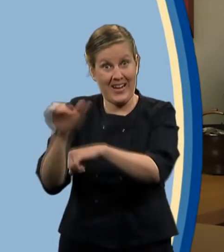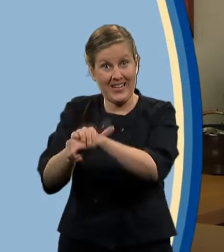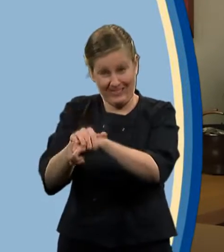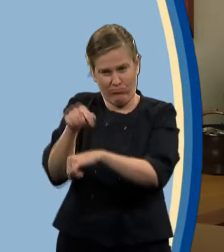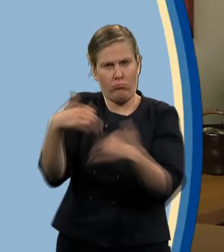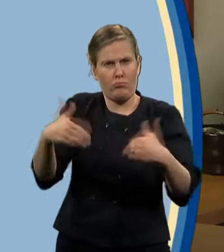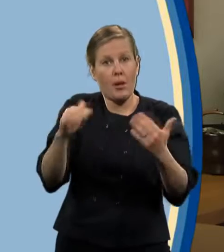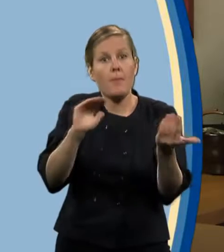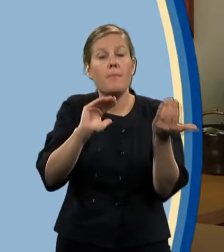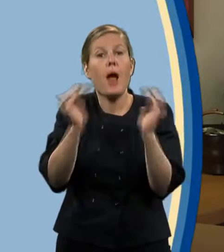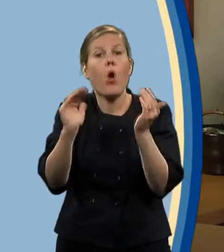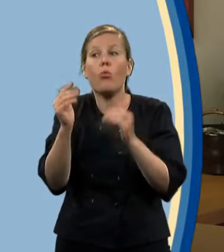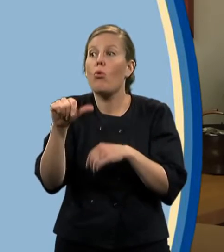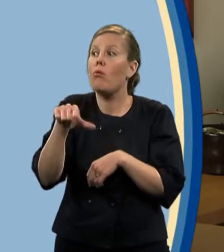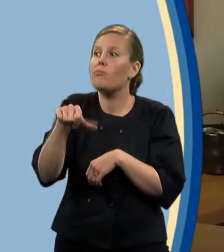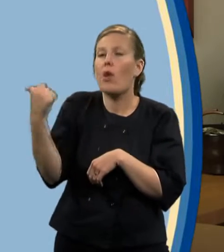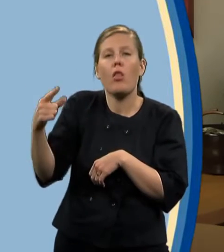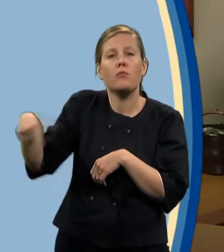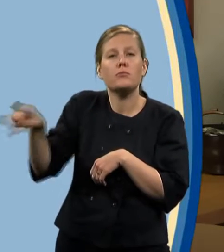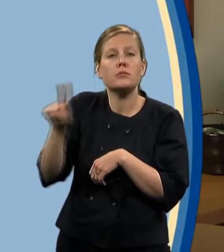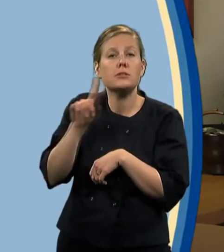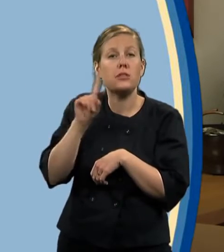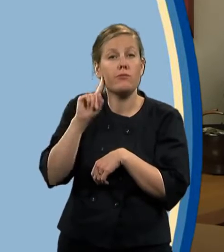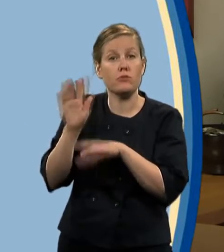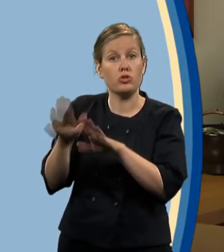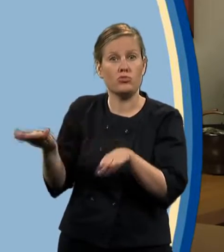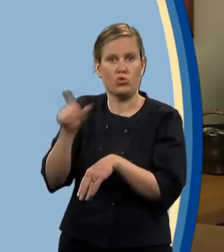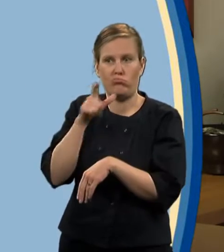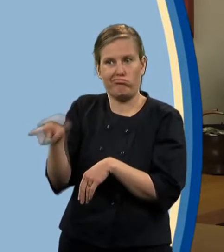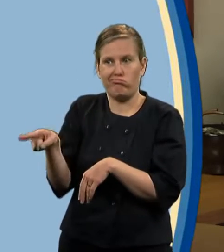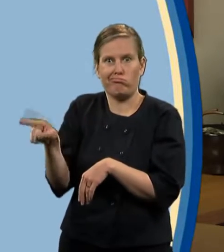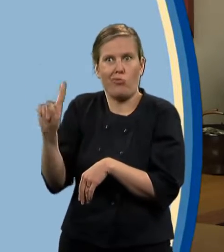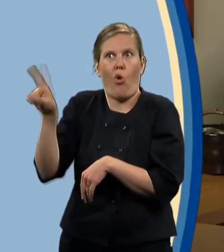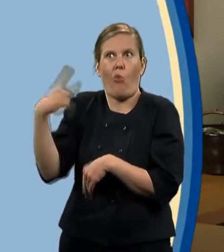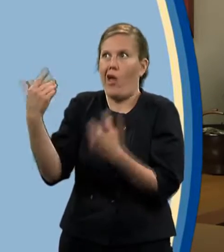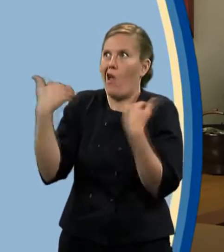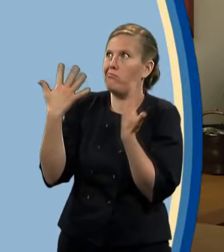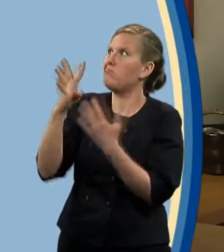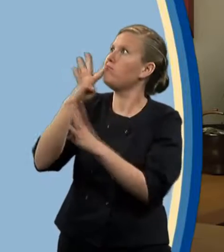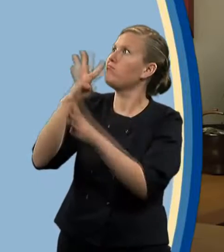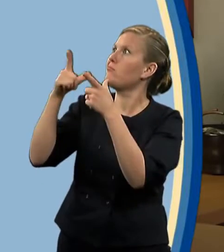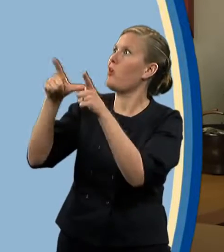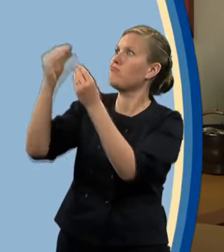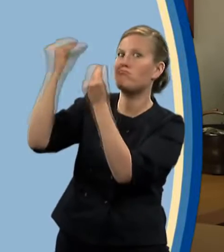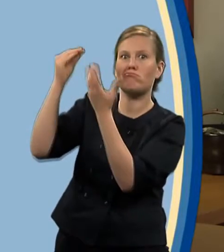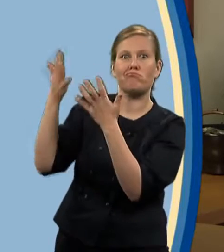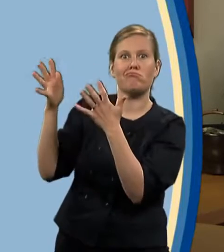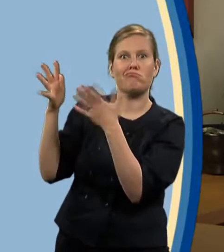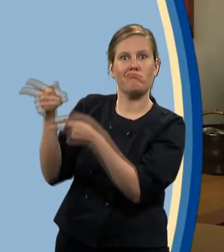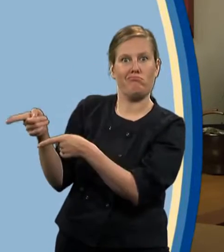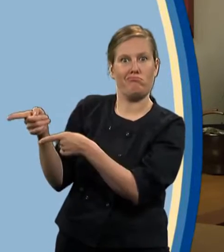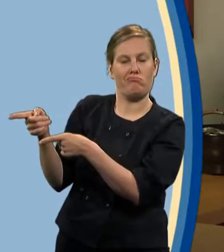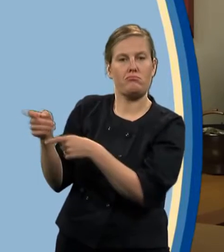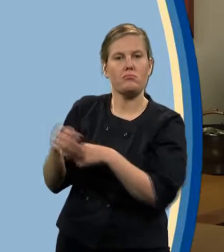English, stronger in their acquisition of reading English as compared to children who are deaf who've